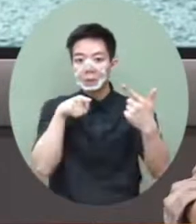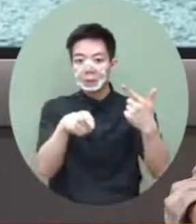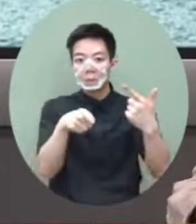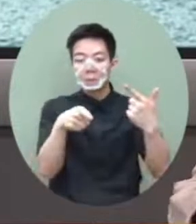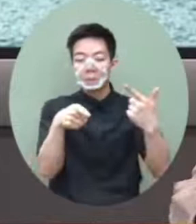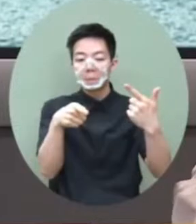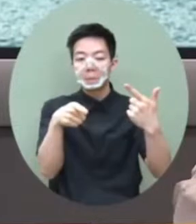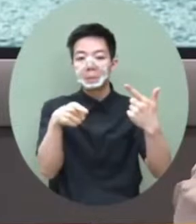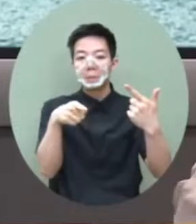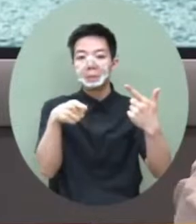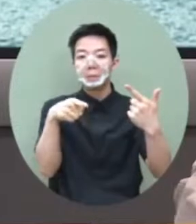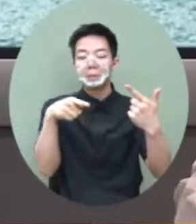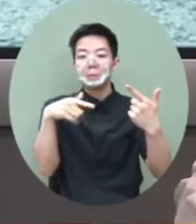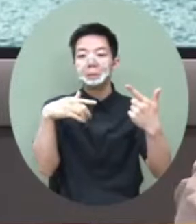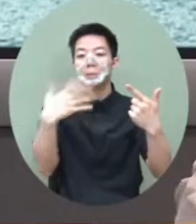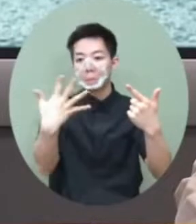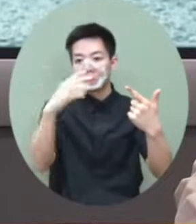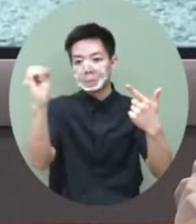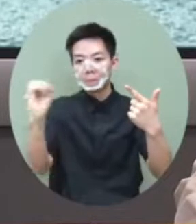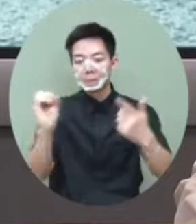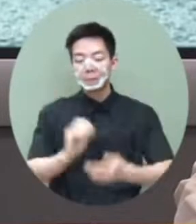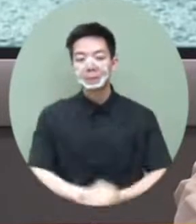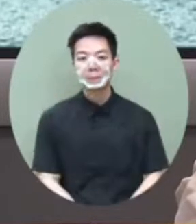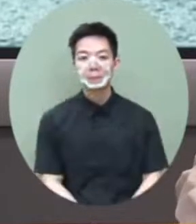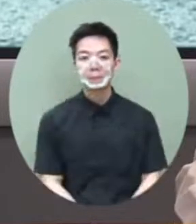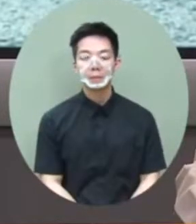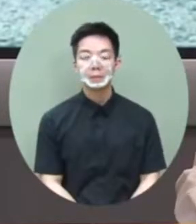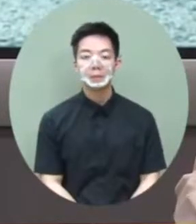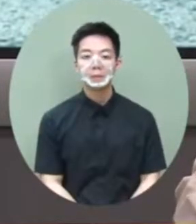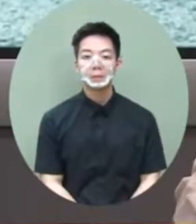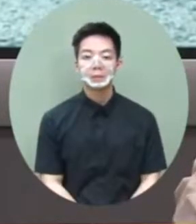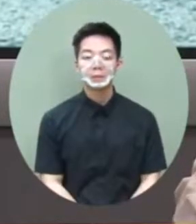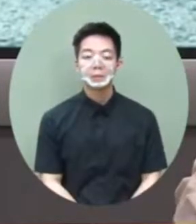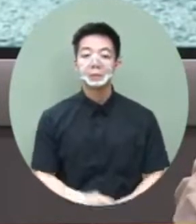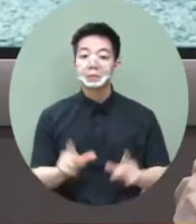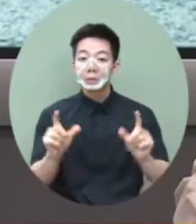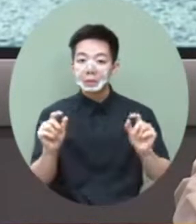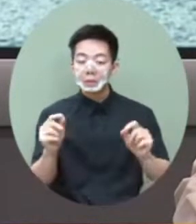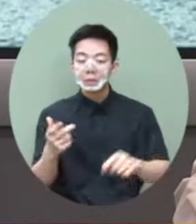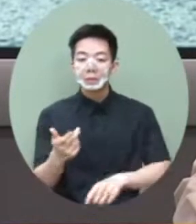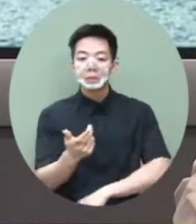And for that age group, the death rate is 8.5%.